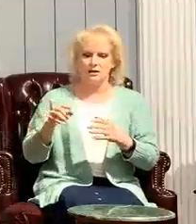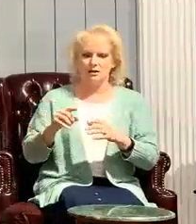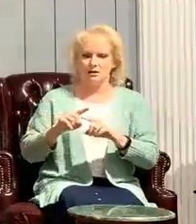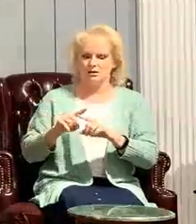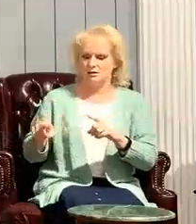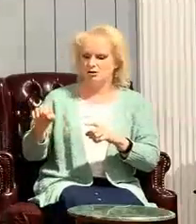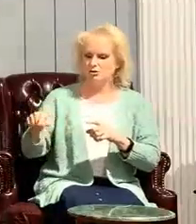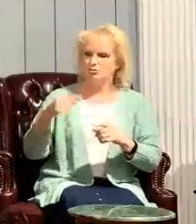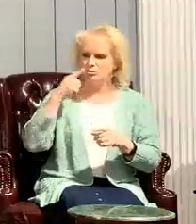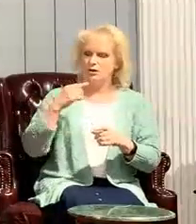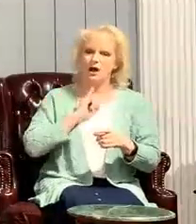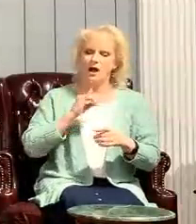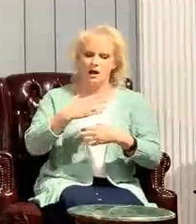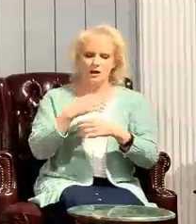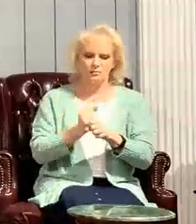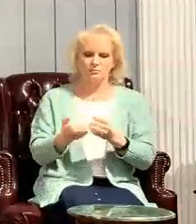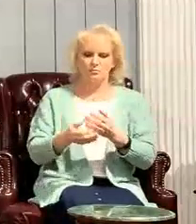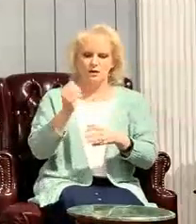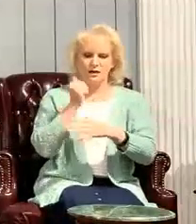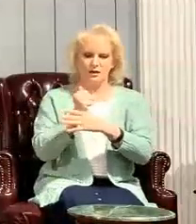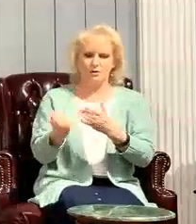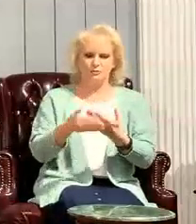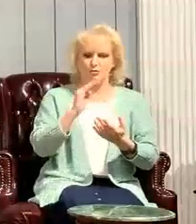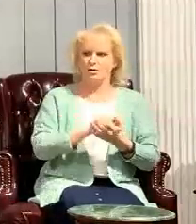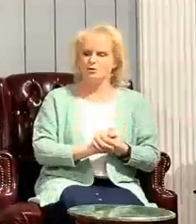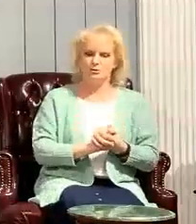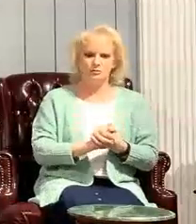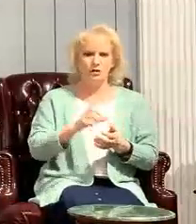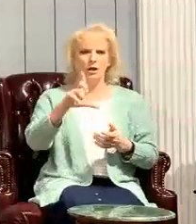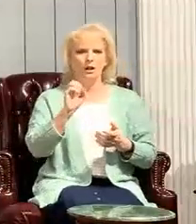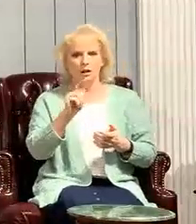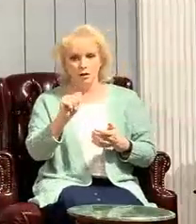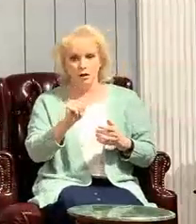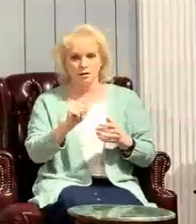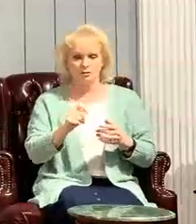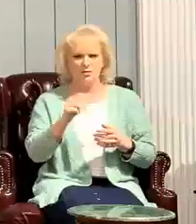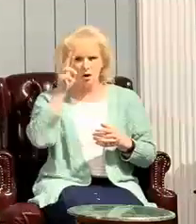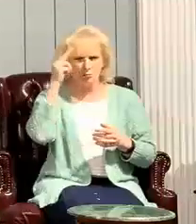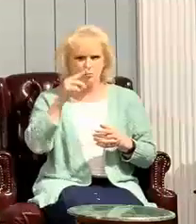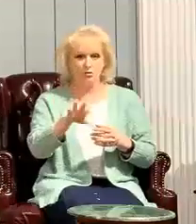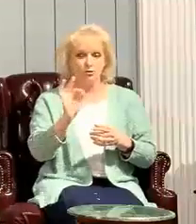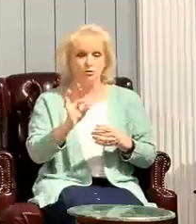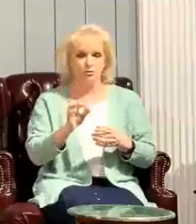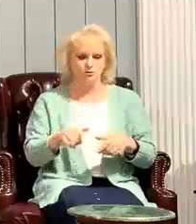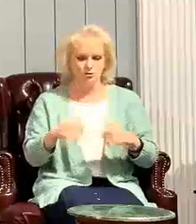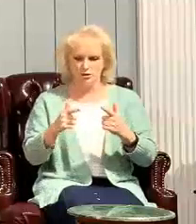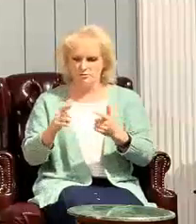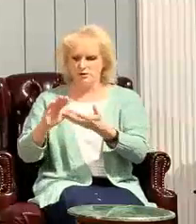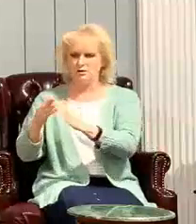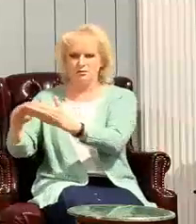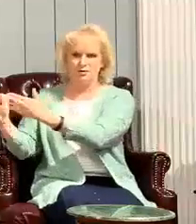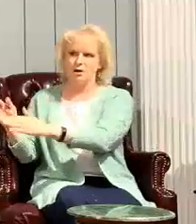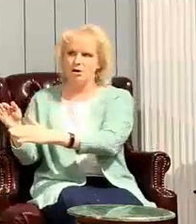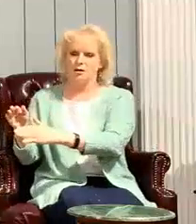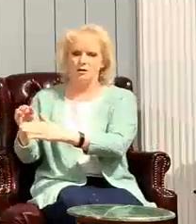here's, Lot purposely chose to live in Sodom and Gomorrah because it looked like a